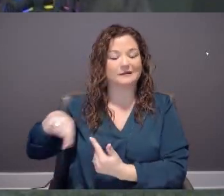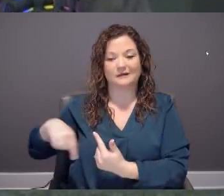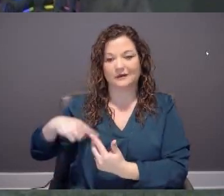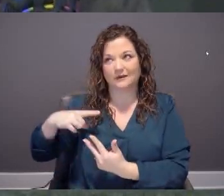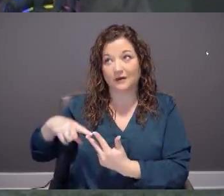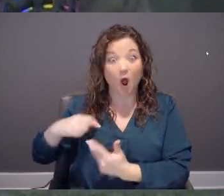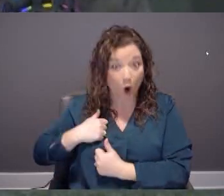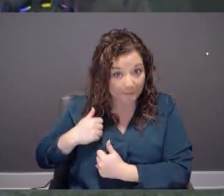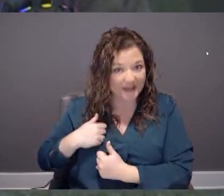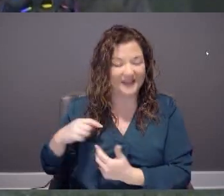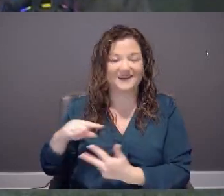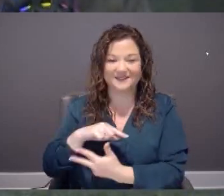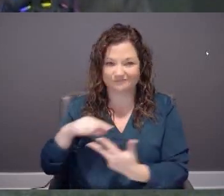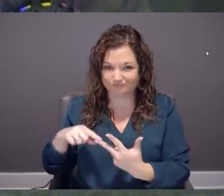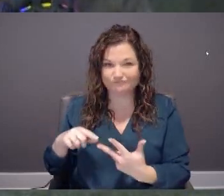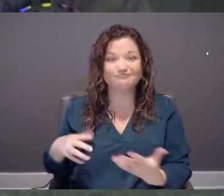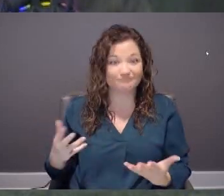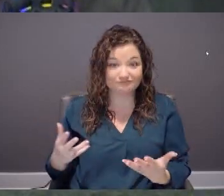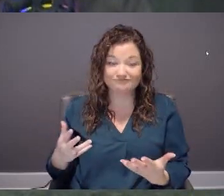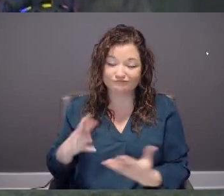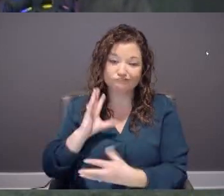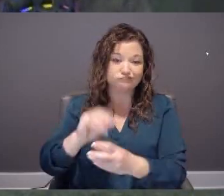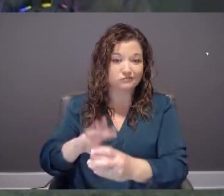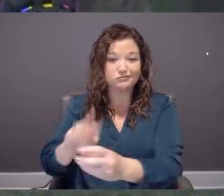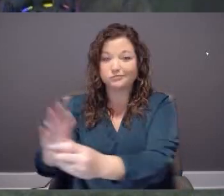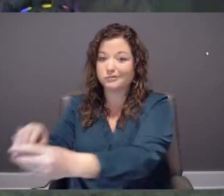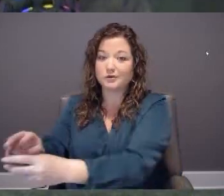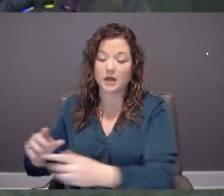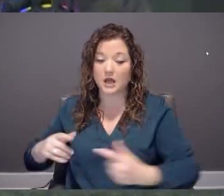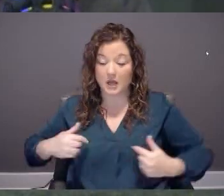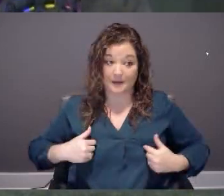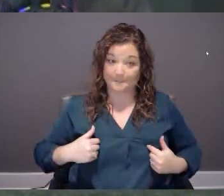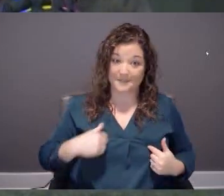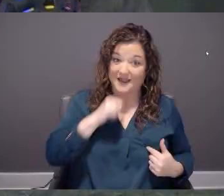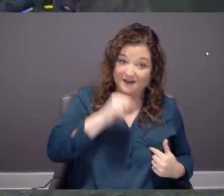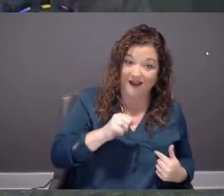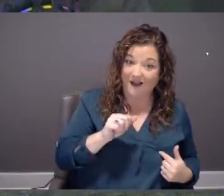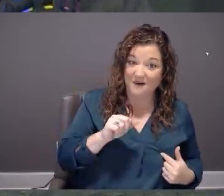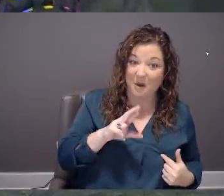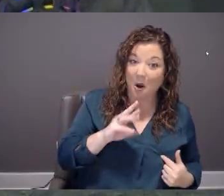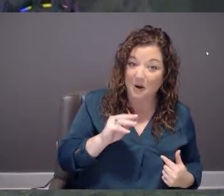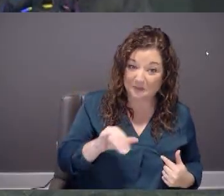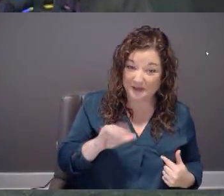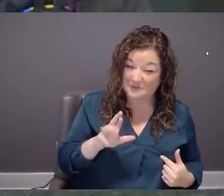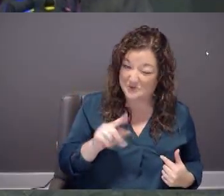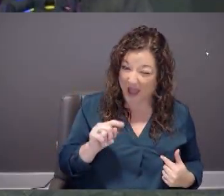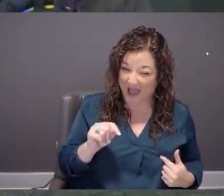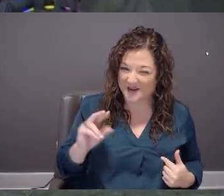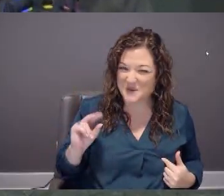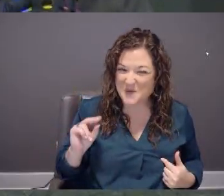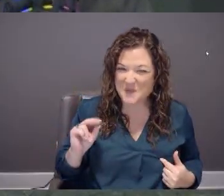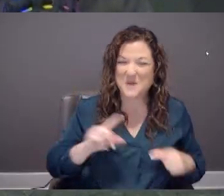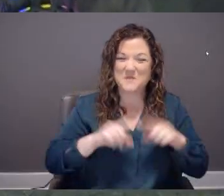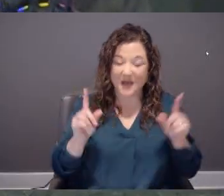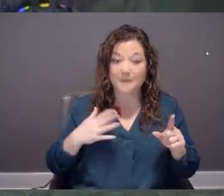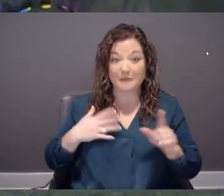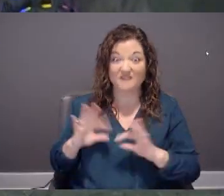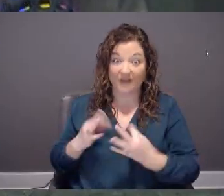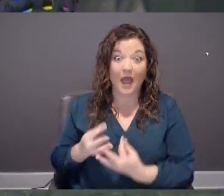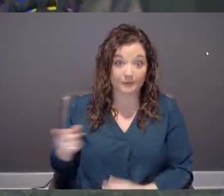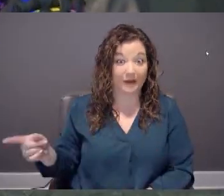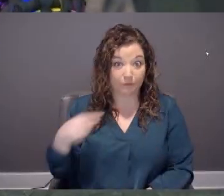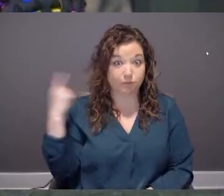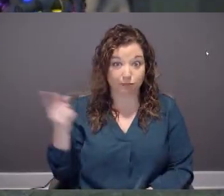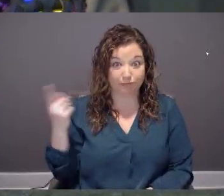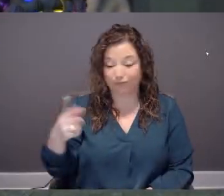Army. And so I wasn't an Army brat or anything like that, but my family were all